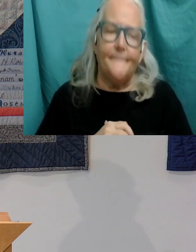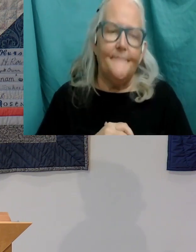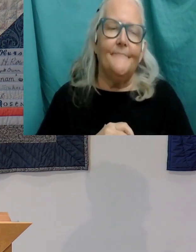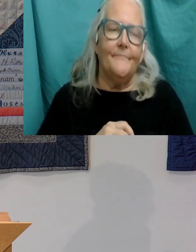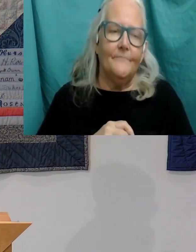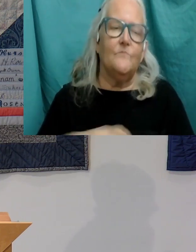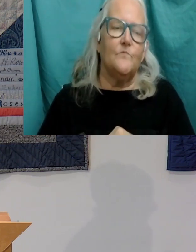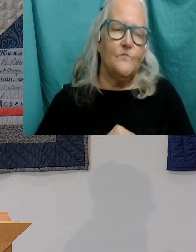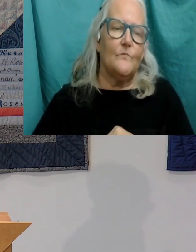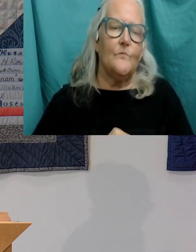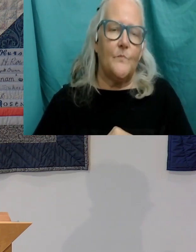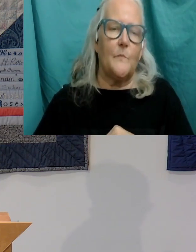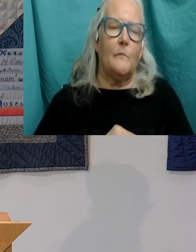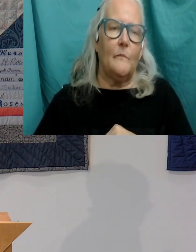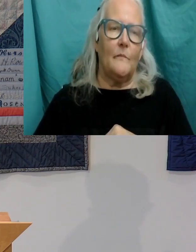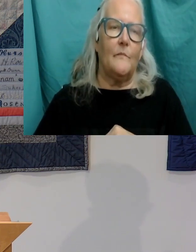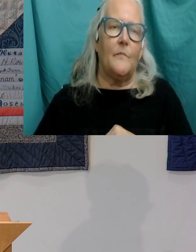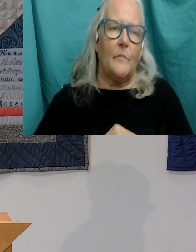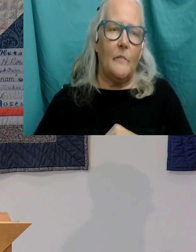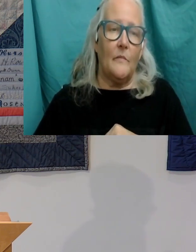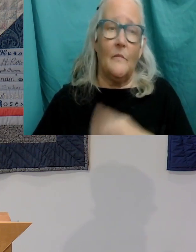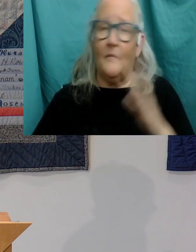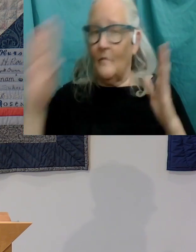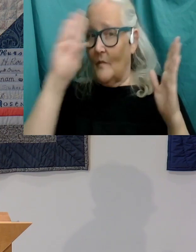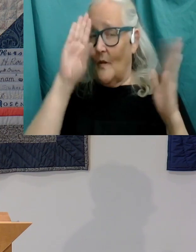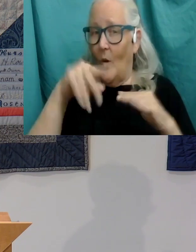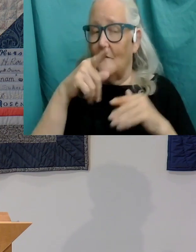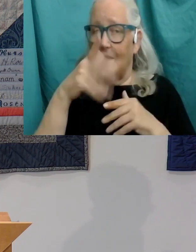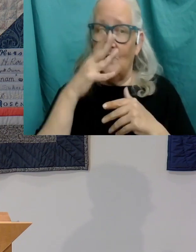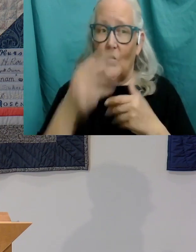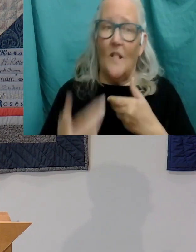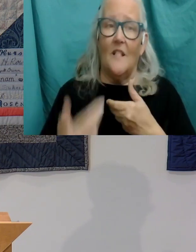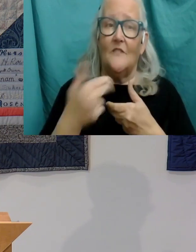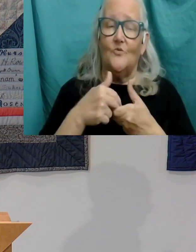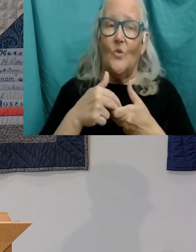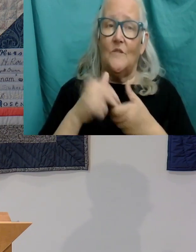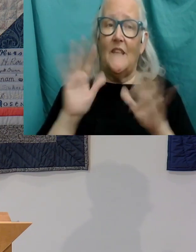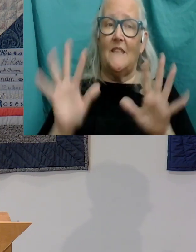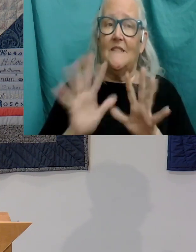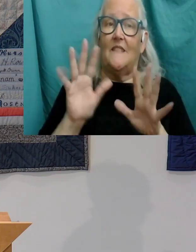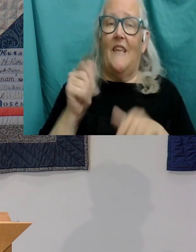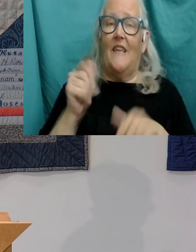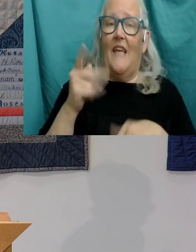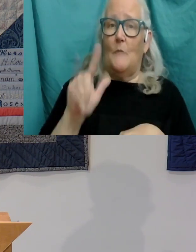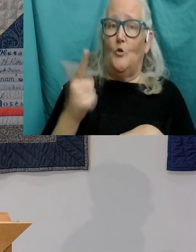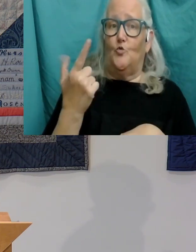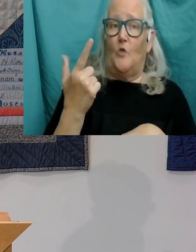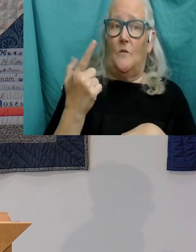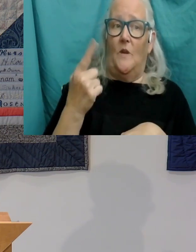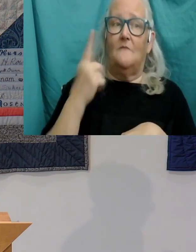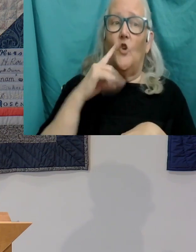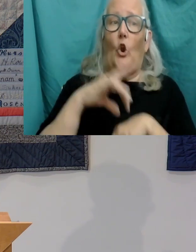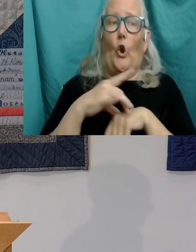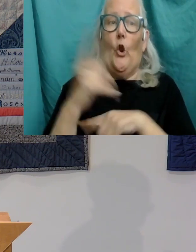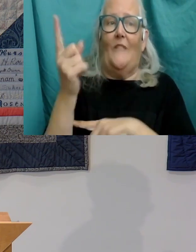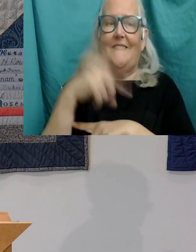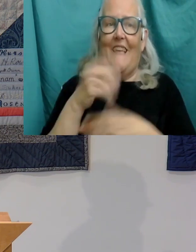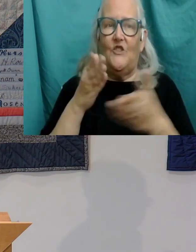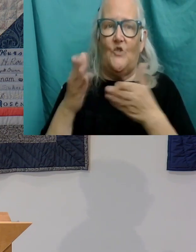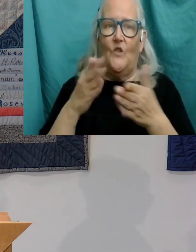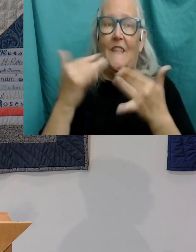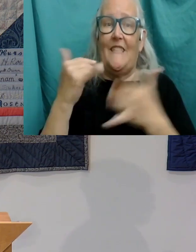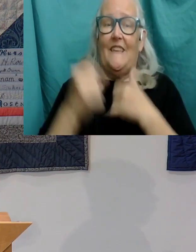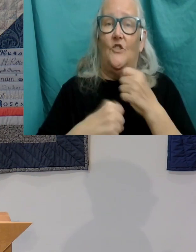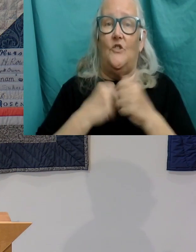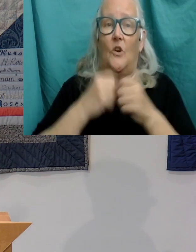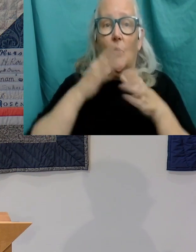Groups.io, that's it. We hope everyone will join us on Sunday, April 21st for the Earth Day service, which this year will be, this